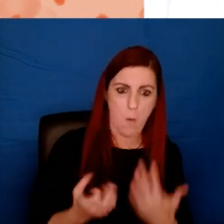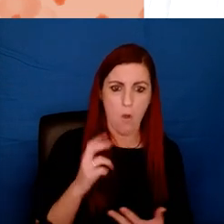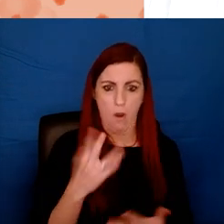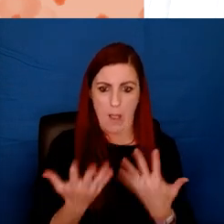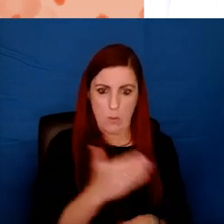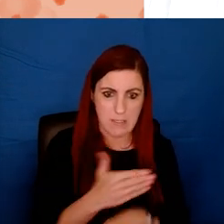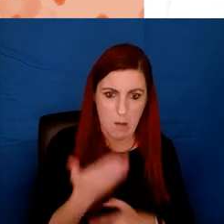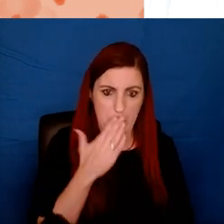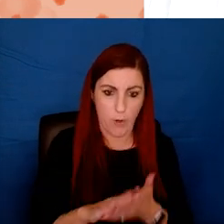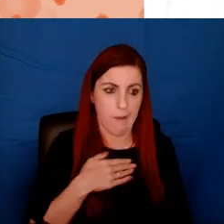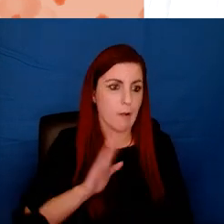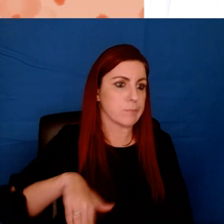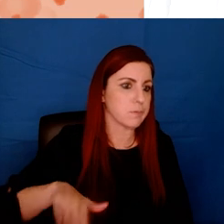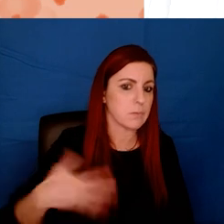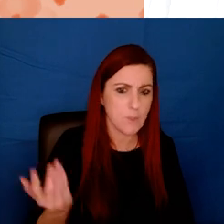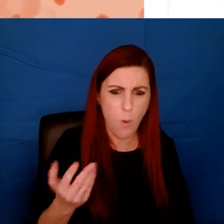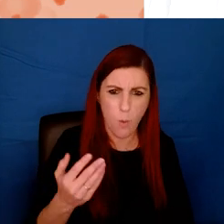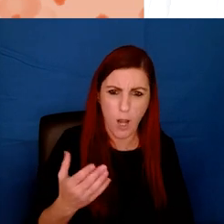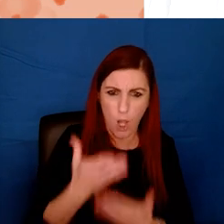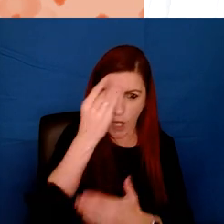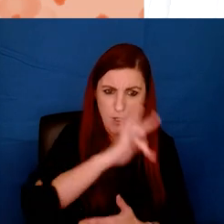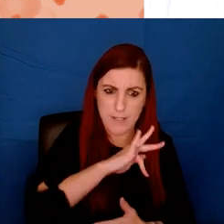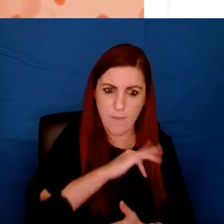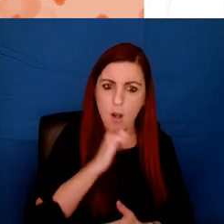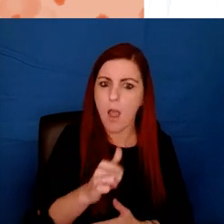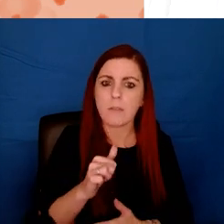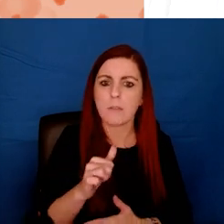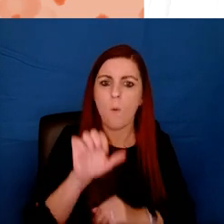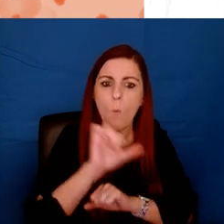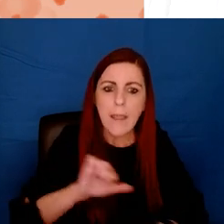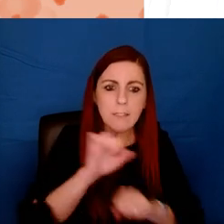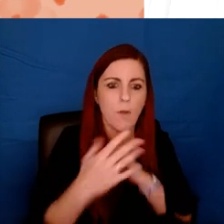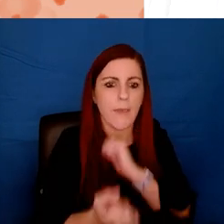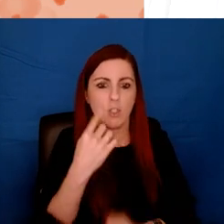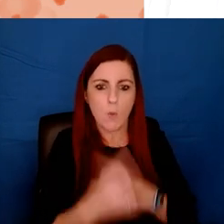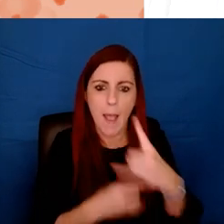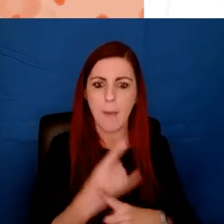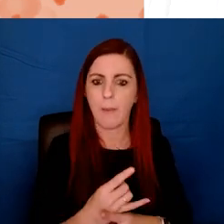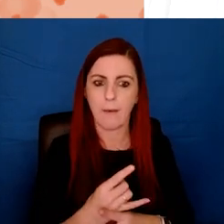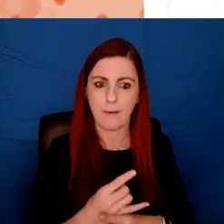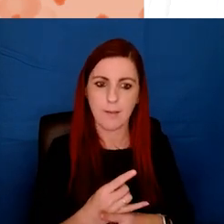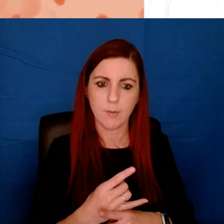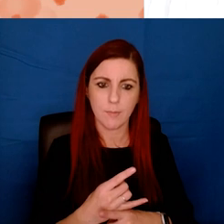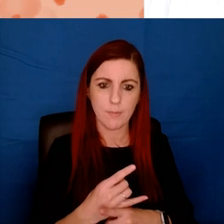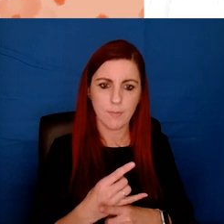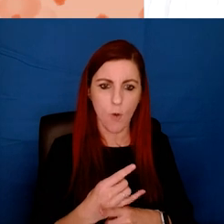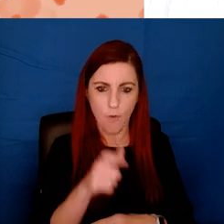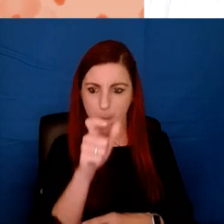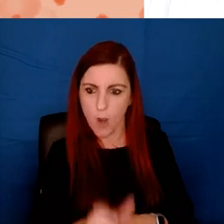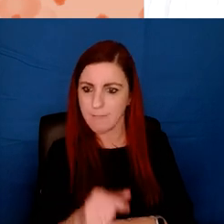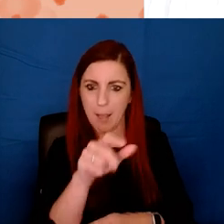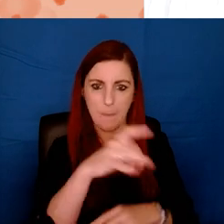would I start? So informing yourself, and not having the individual who's coming to you as a patient or a service